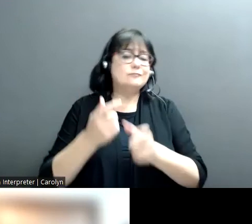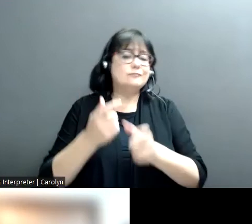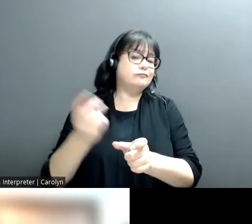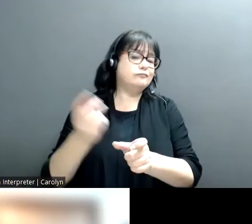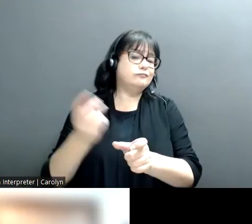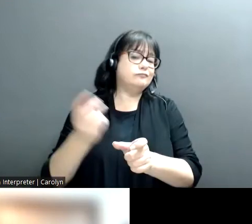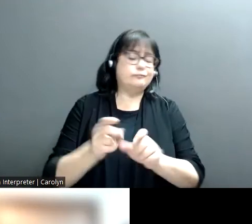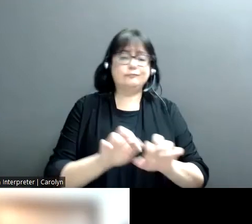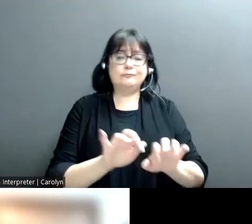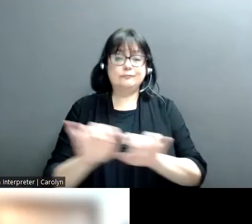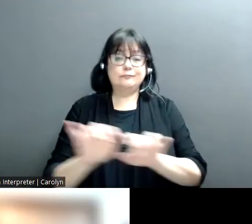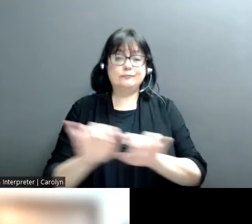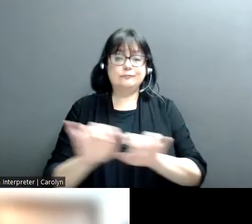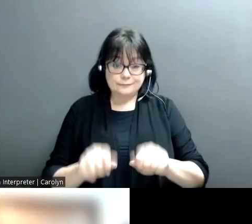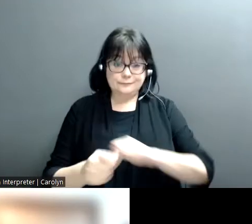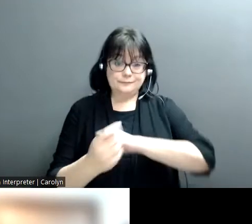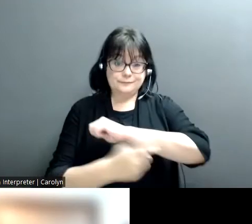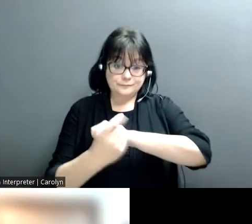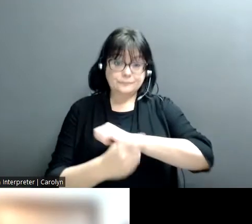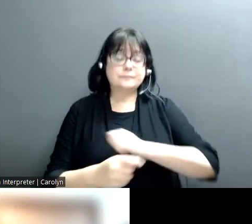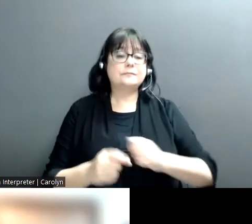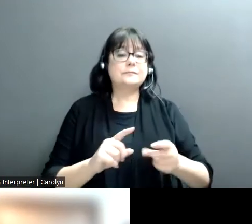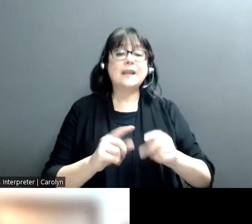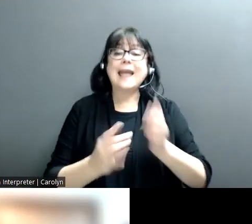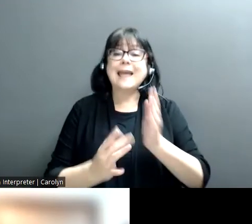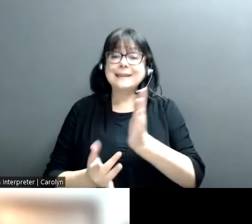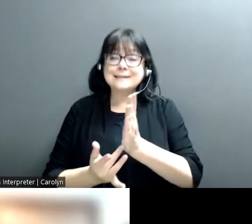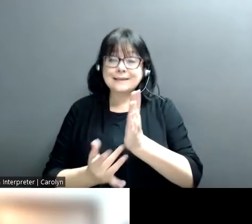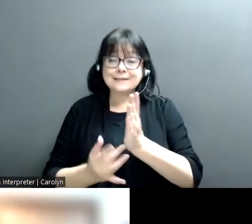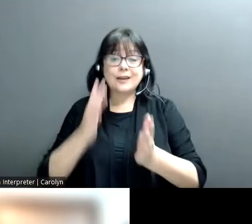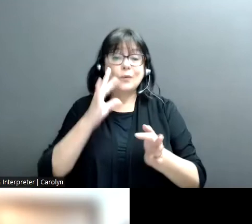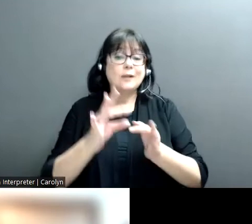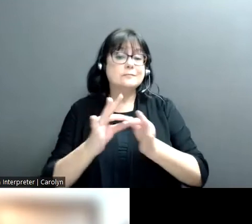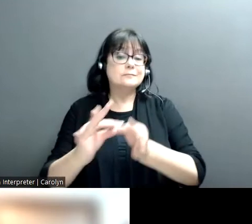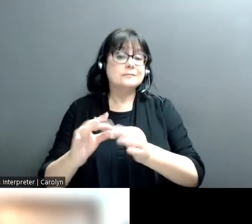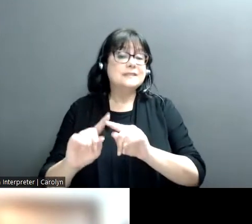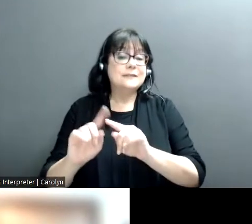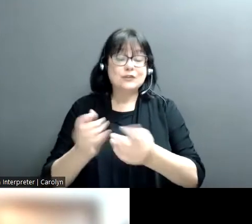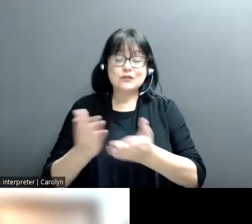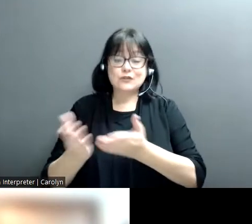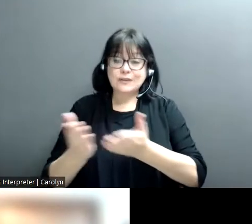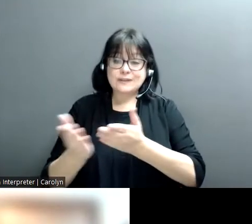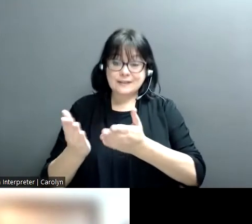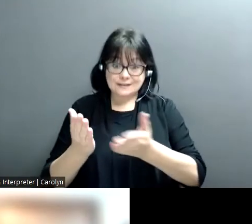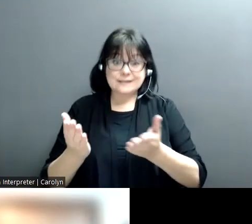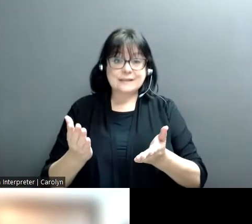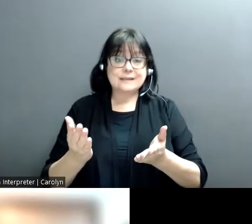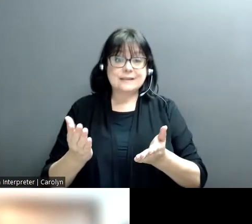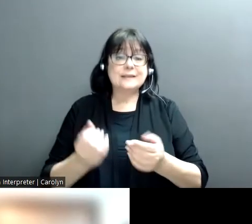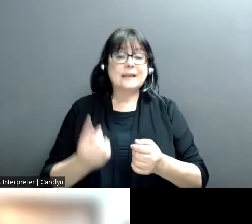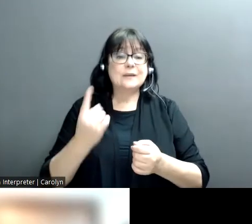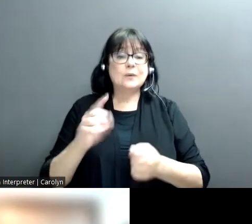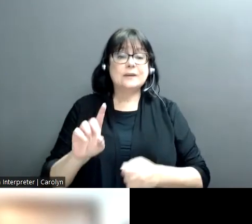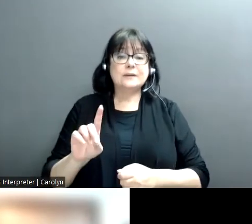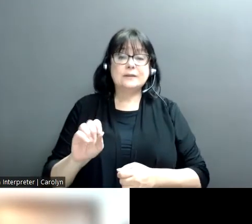links the user to other services and mediates between them. And I think, Dorothy, Brain in Hand is quite a good example of this in terms